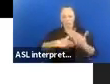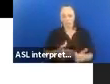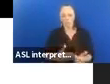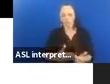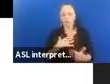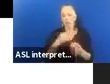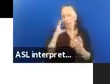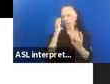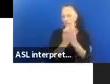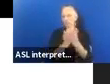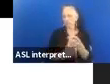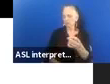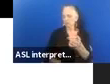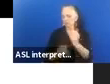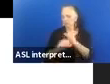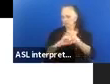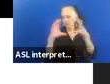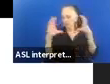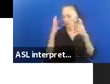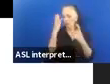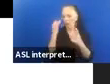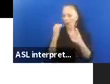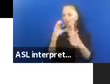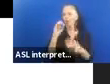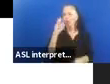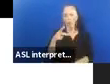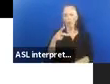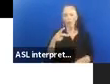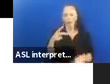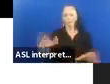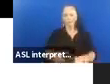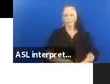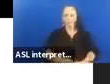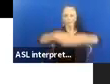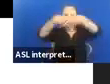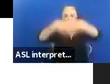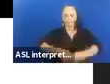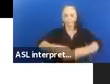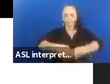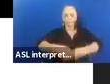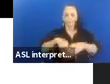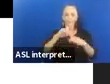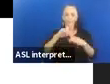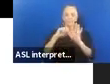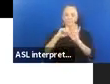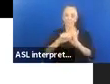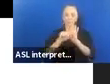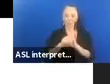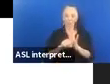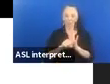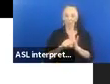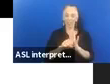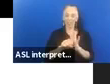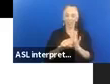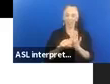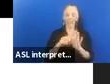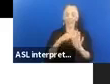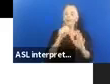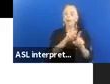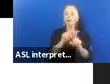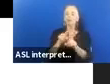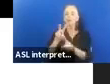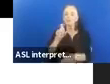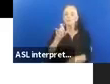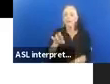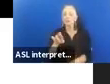because it's the corporate handshake is both the symbol and the vector of transmission,